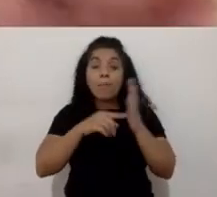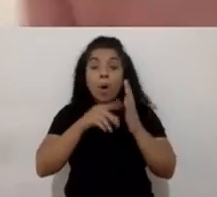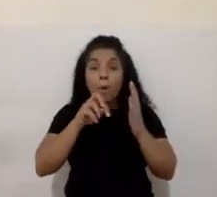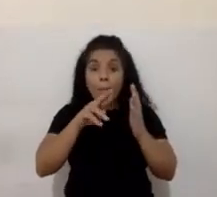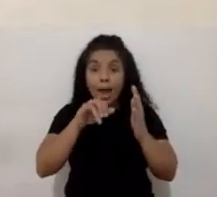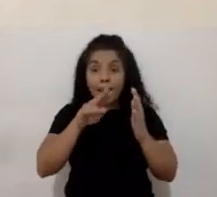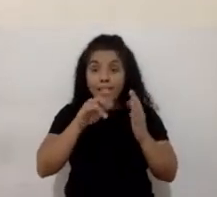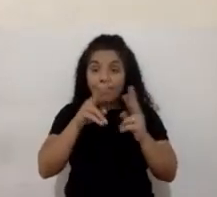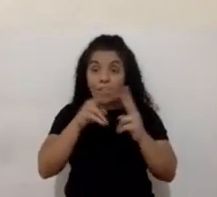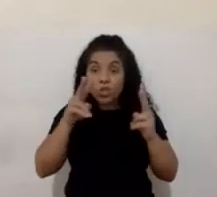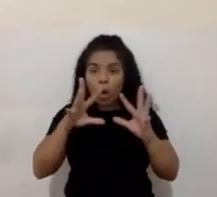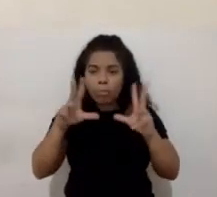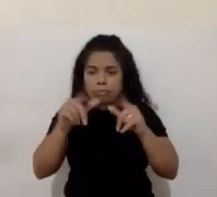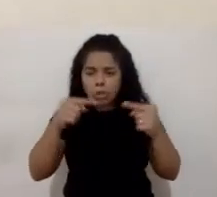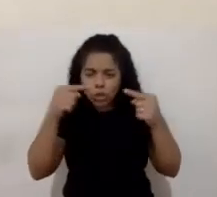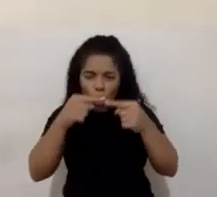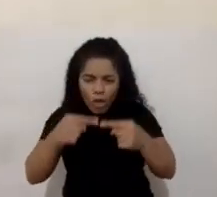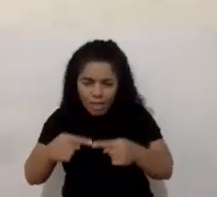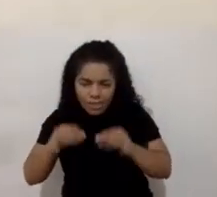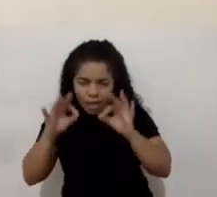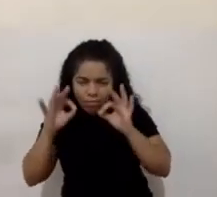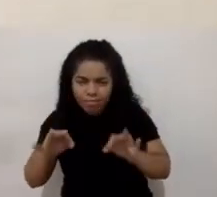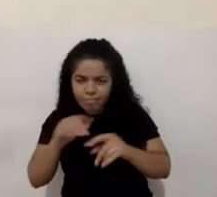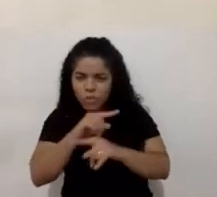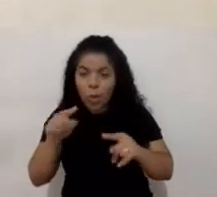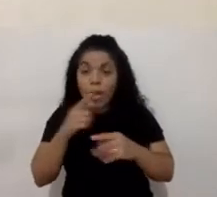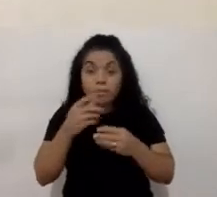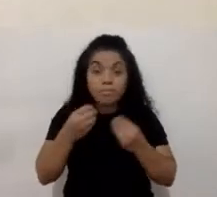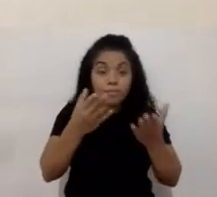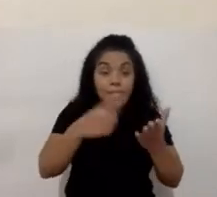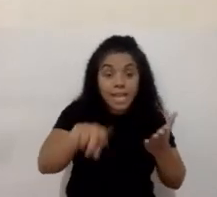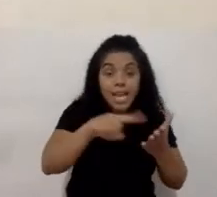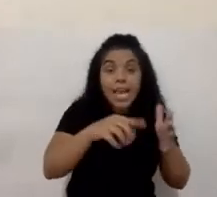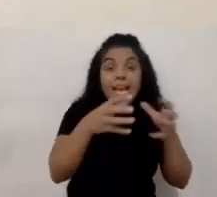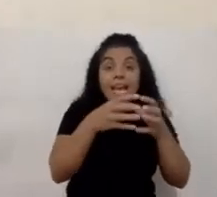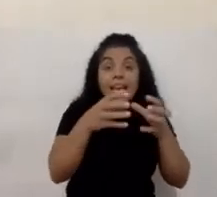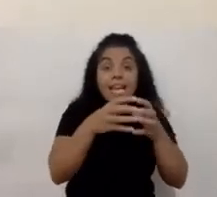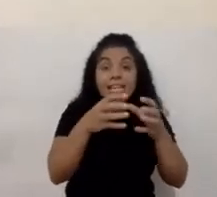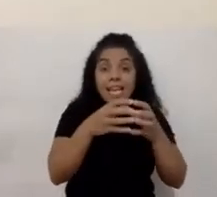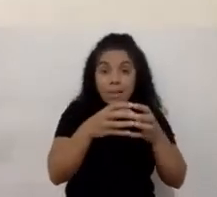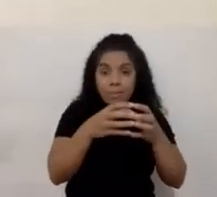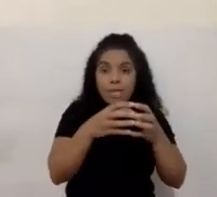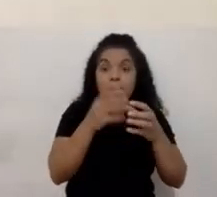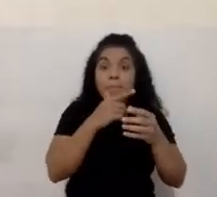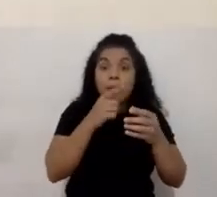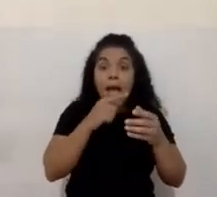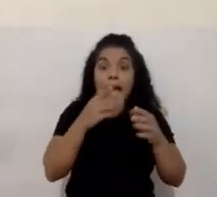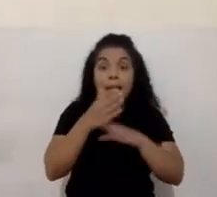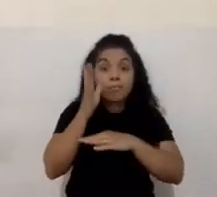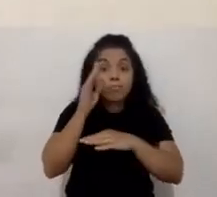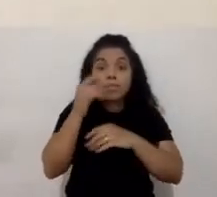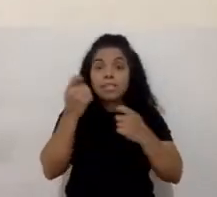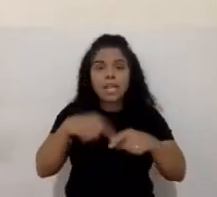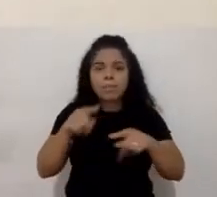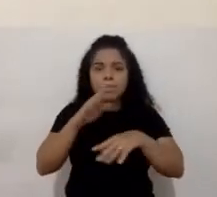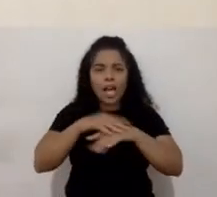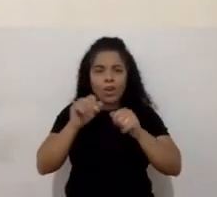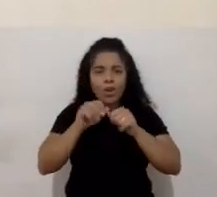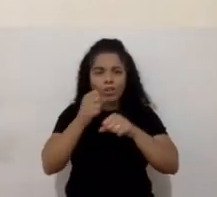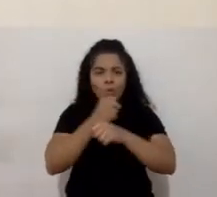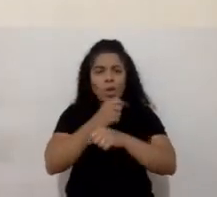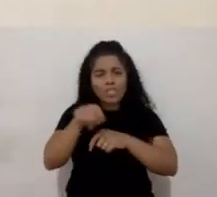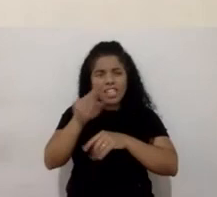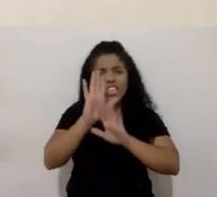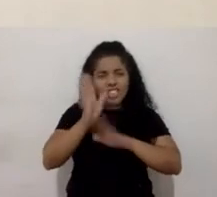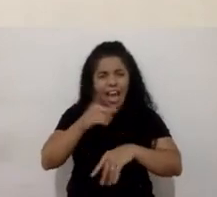to build it themselves, and so that you can kind of reuse that. I think you guys have this kind of thing, don't you, already? Yeah,